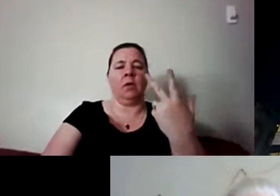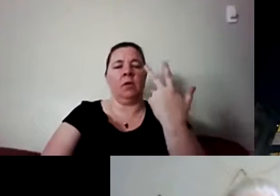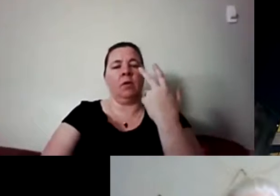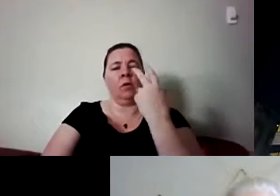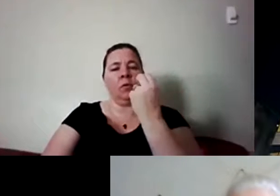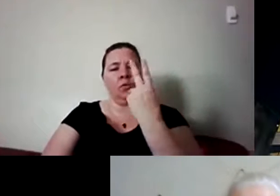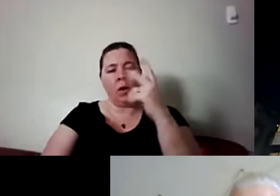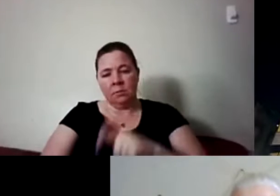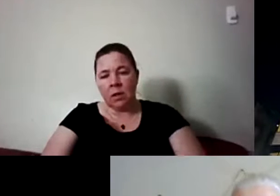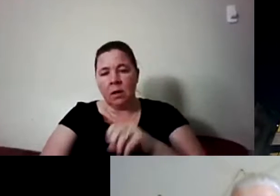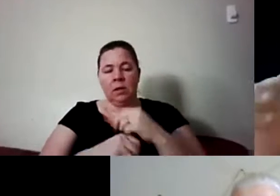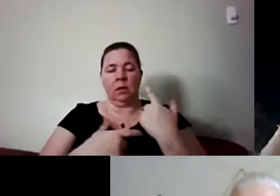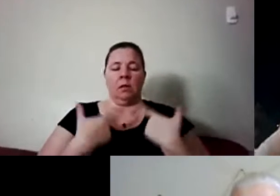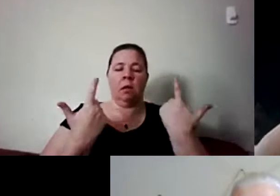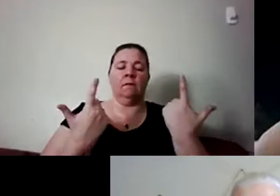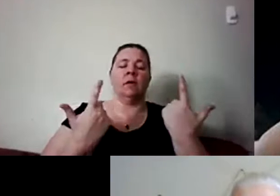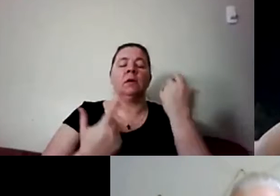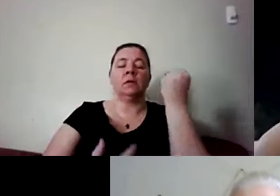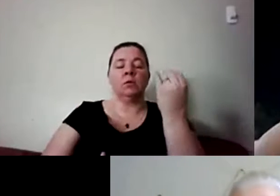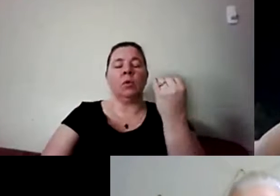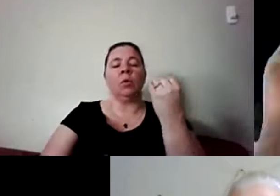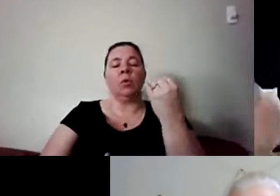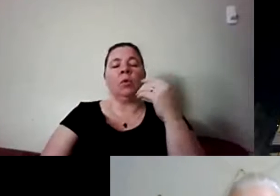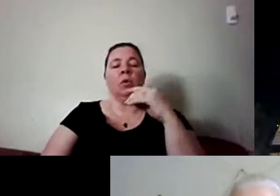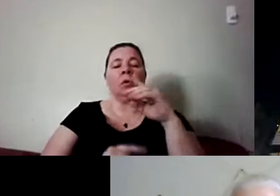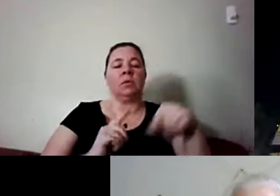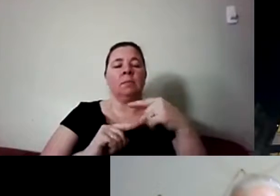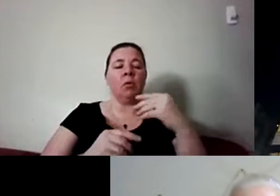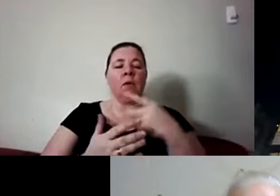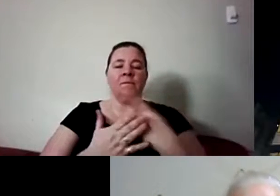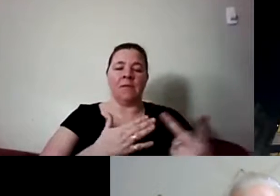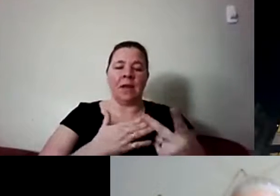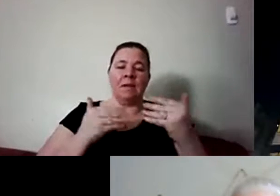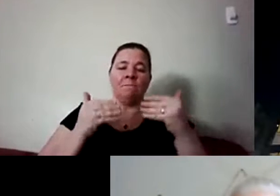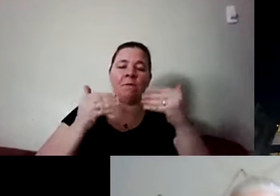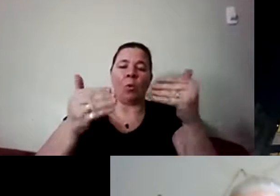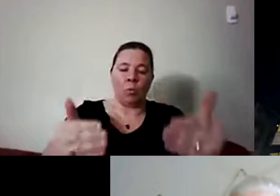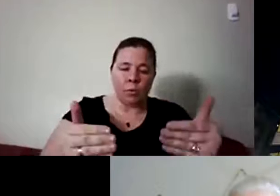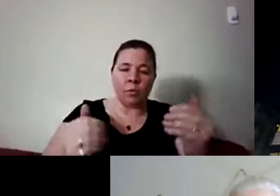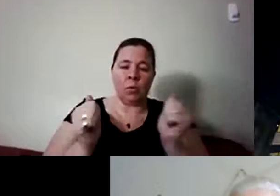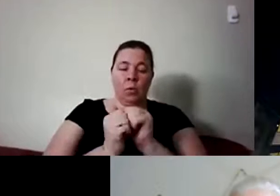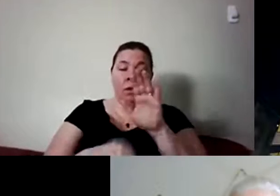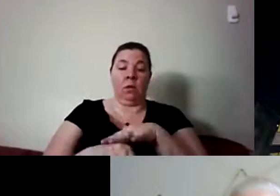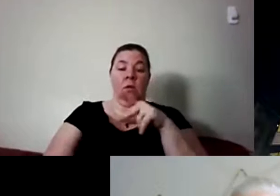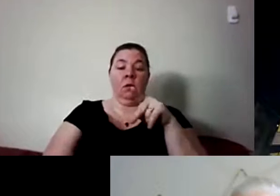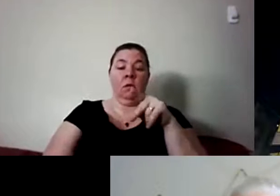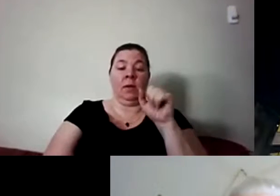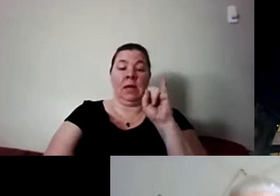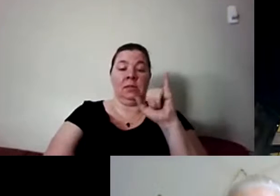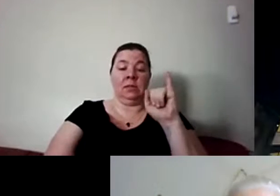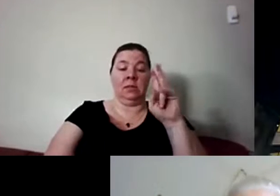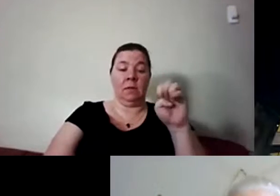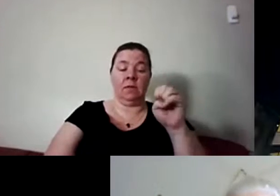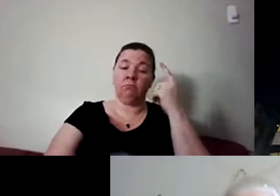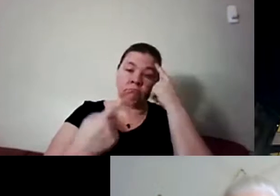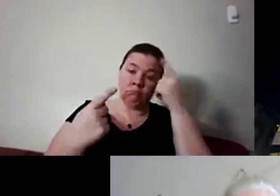life. So, you know, it's all about failing forward. And with Onpassive, your success